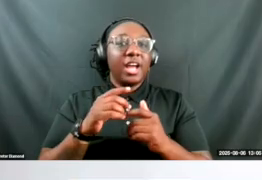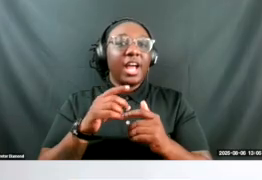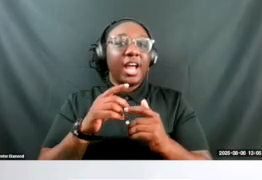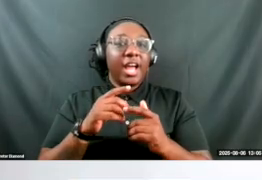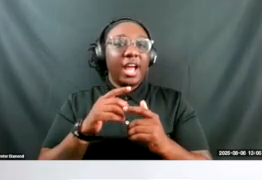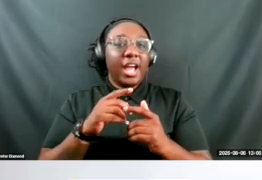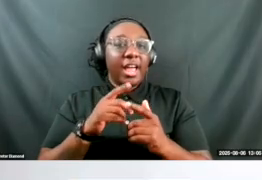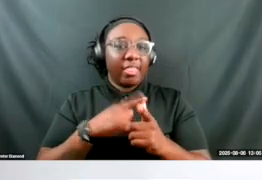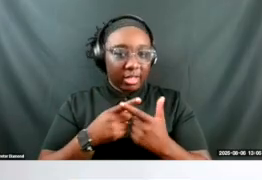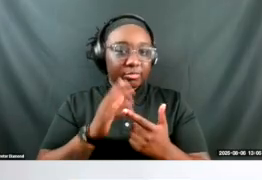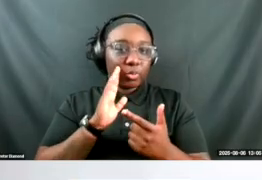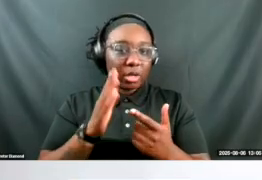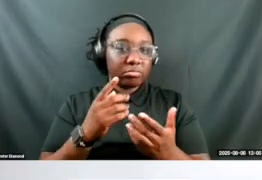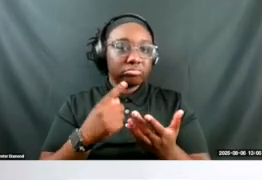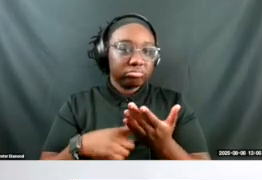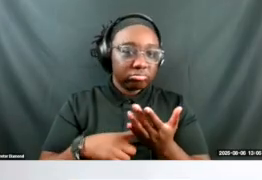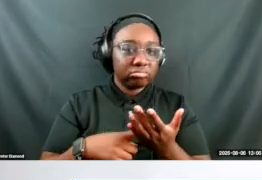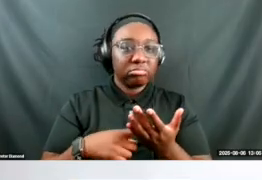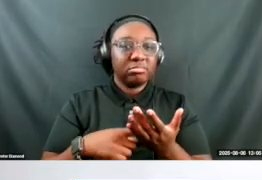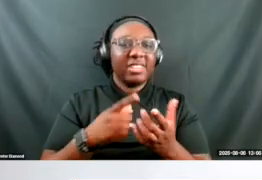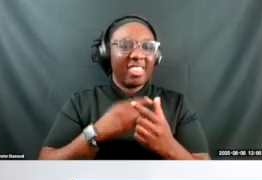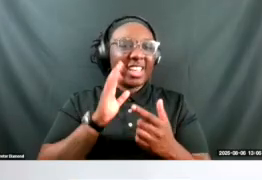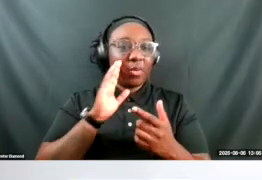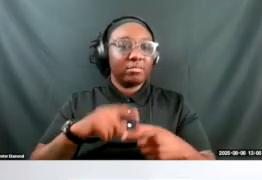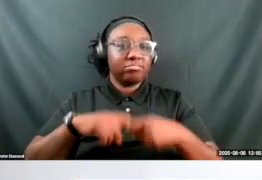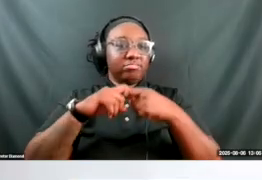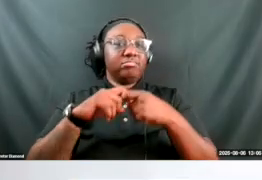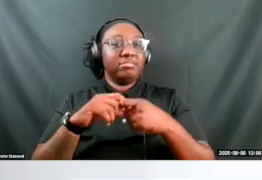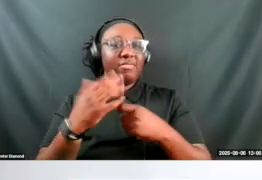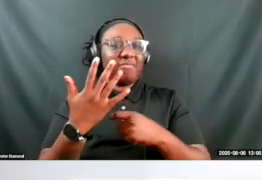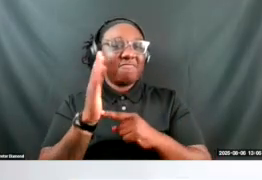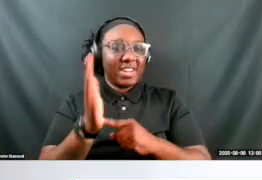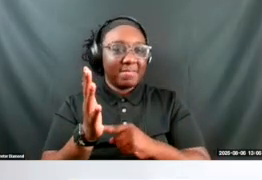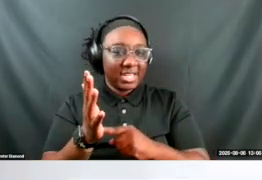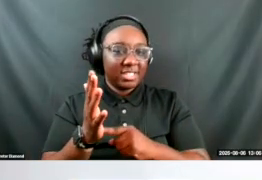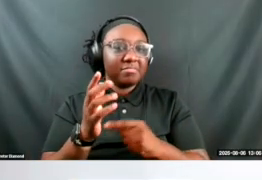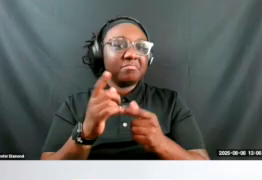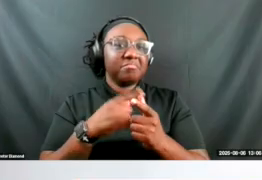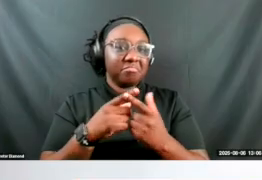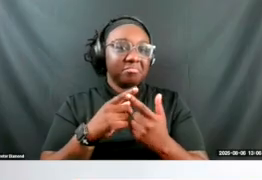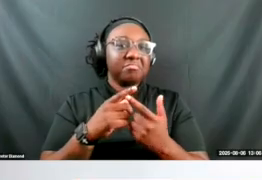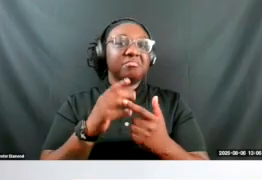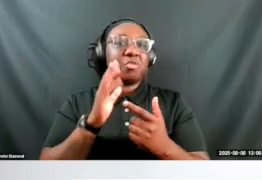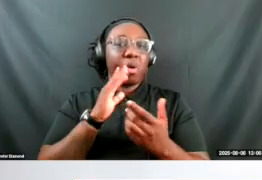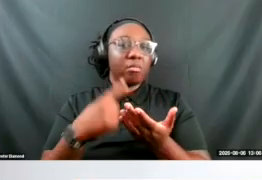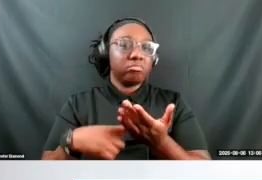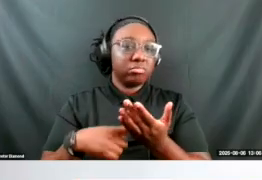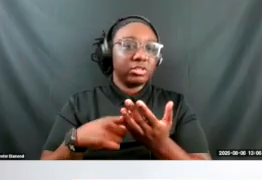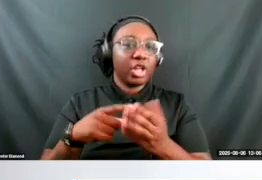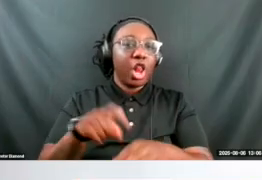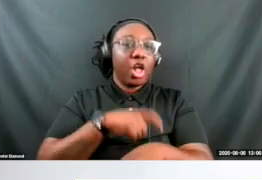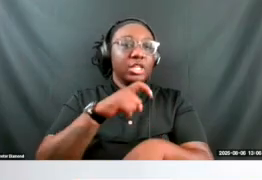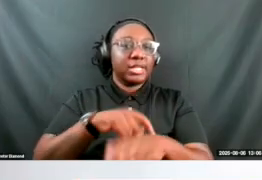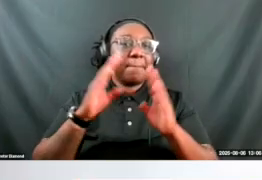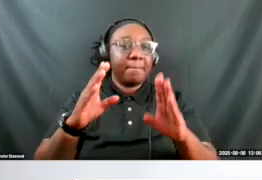plan strategy. We'll then have an open comment and Q&A session. And lastly, we'll wrap up with next steps.